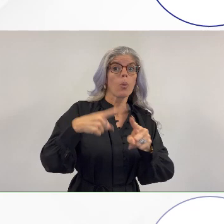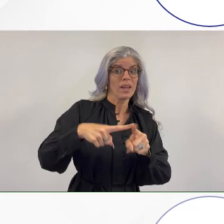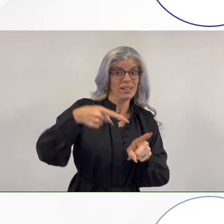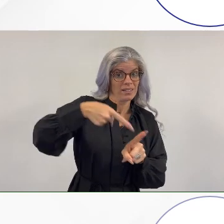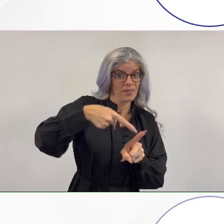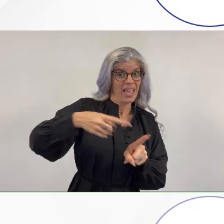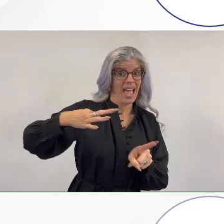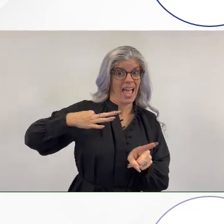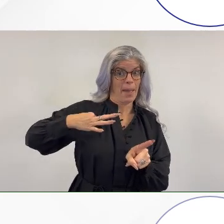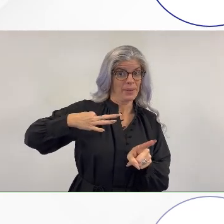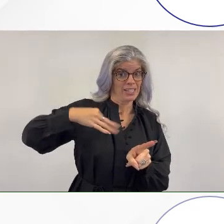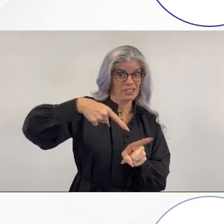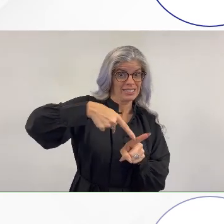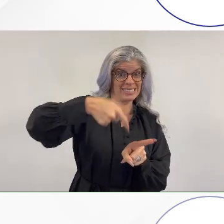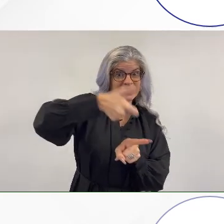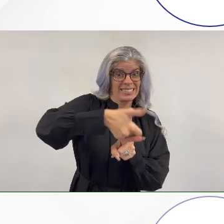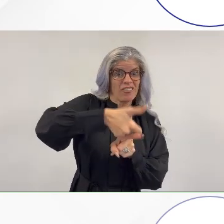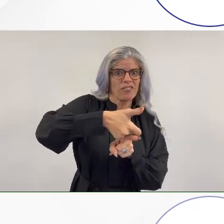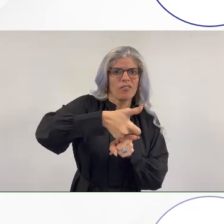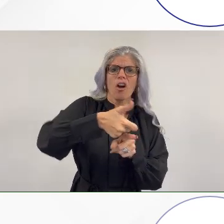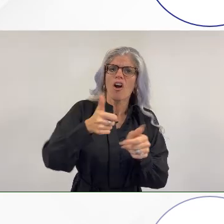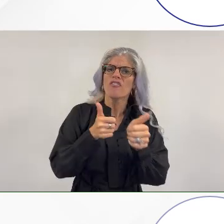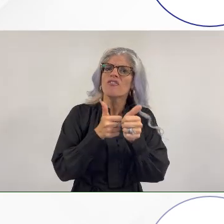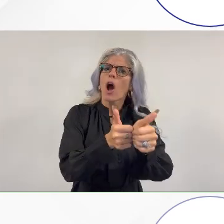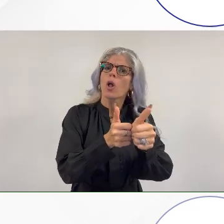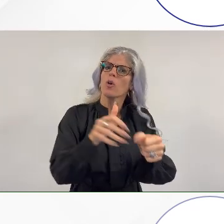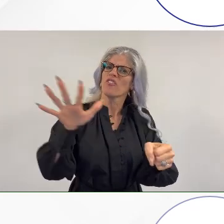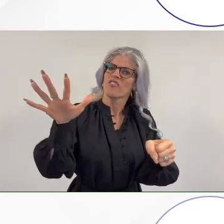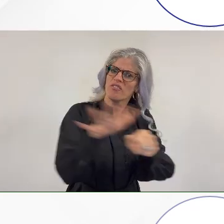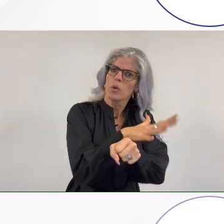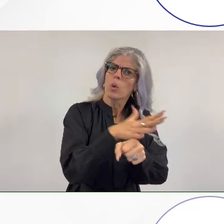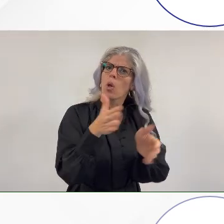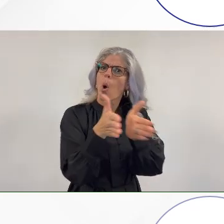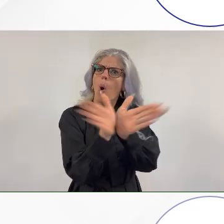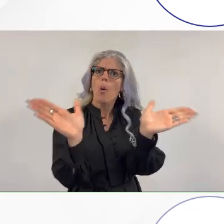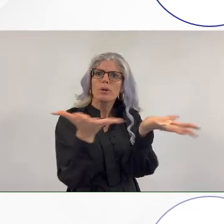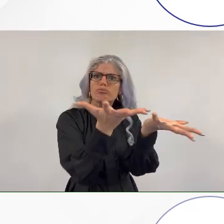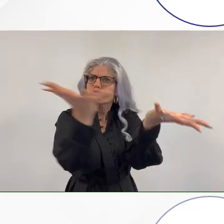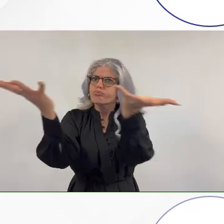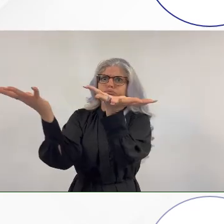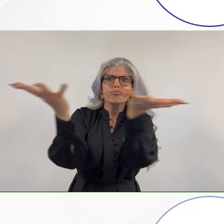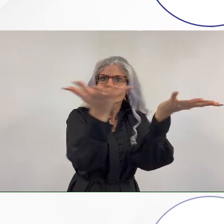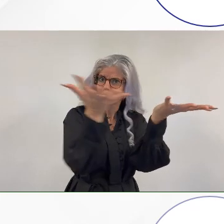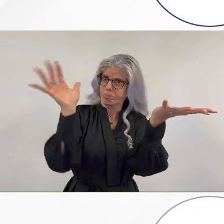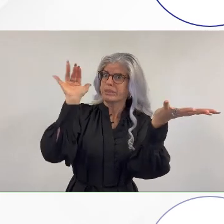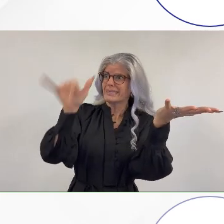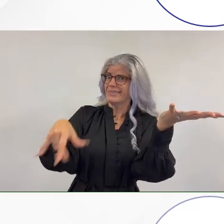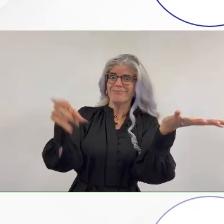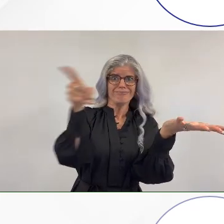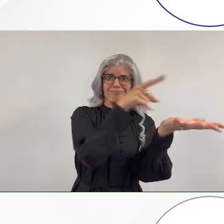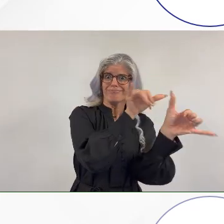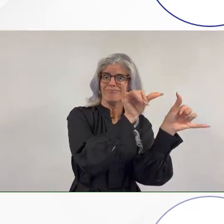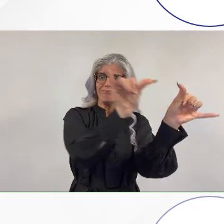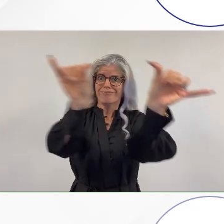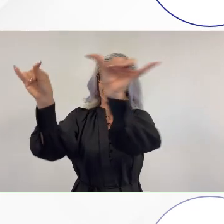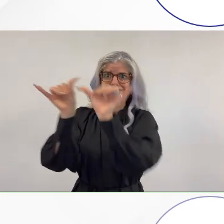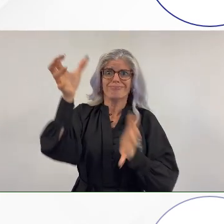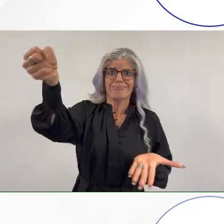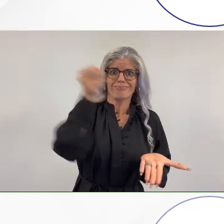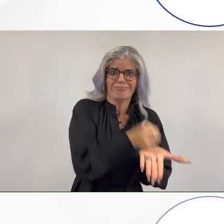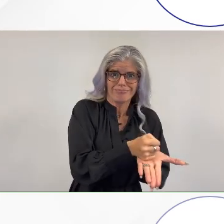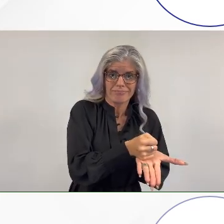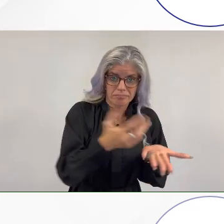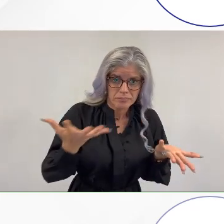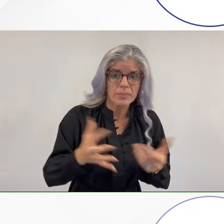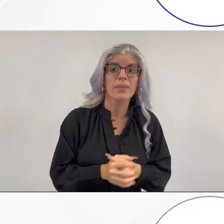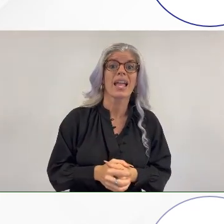before submitting your RPA, which, as a reminder, is due by January 6th. Now, some general